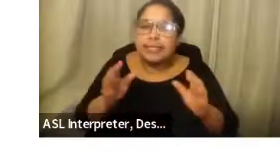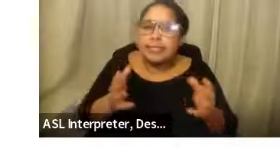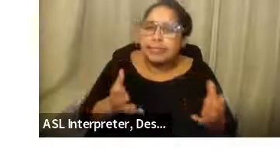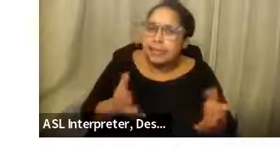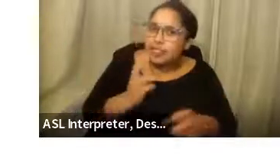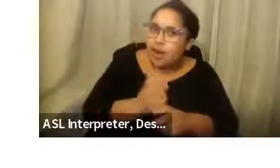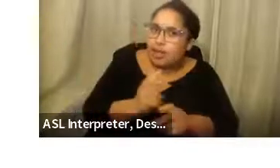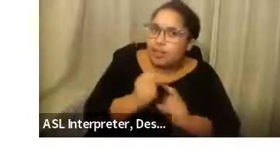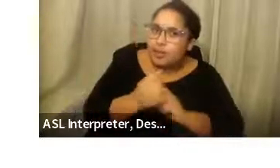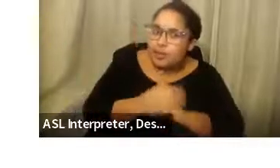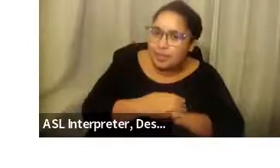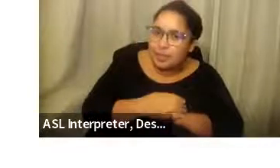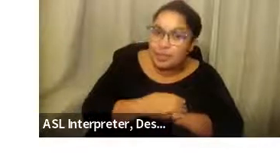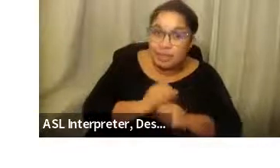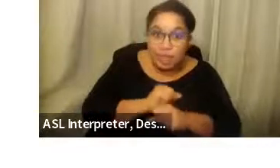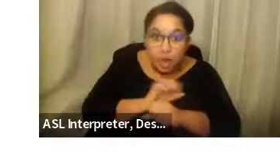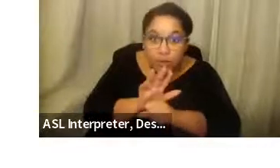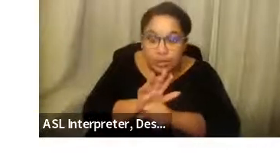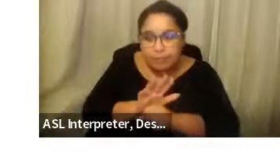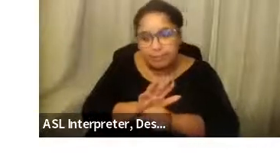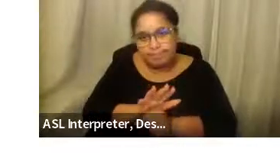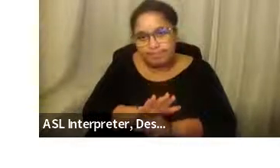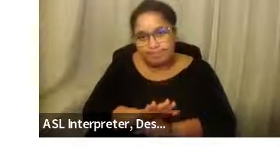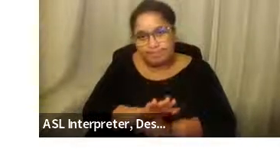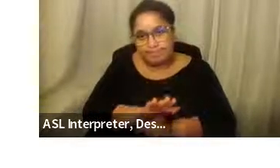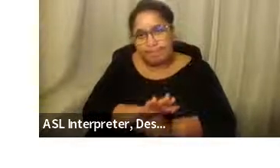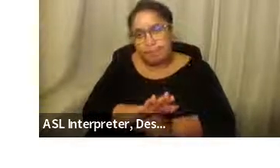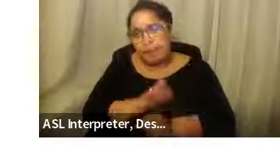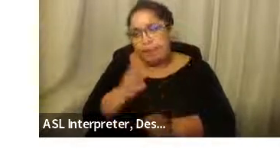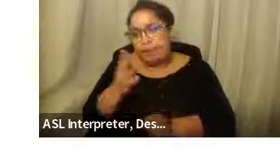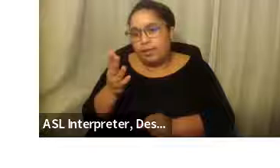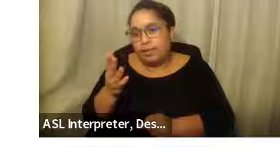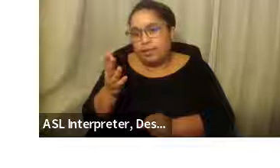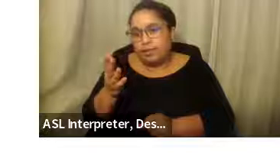When, especially with COVID, the